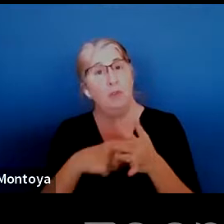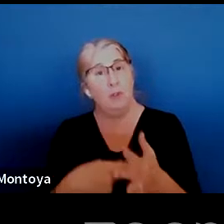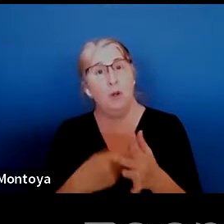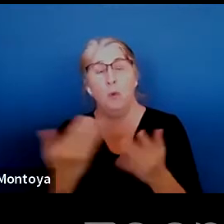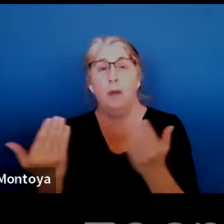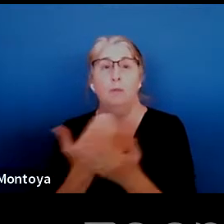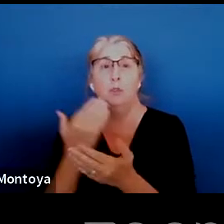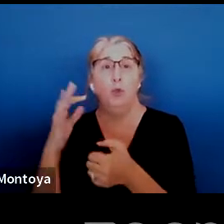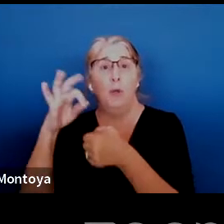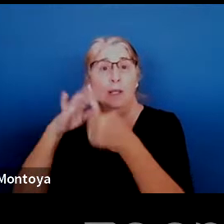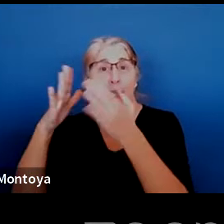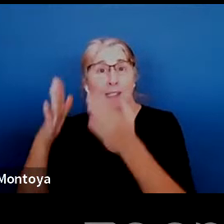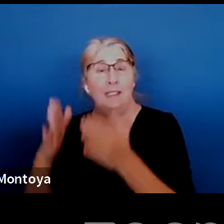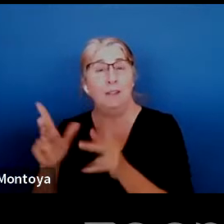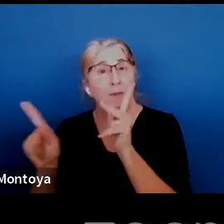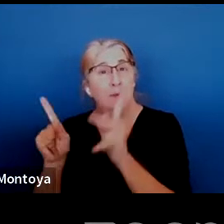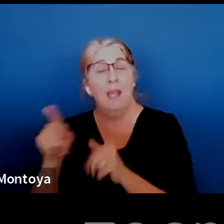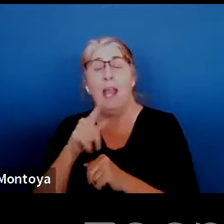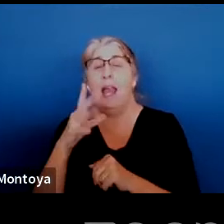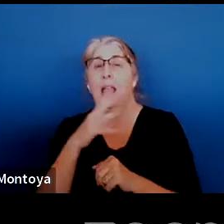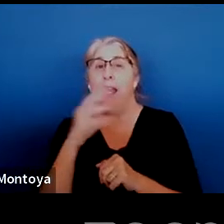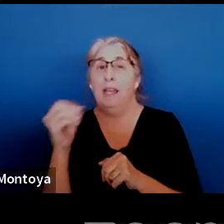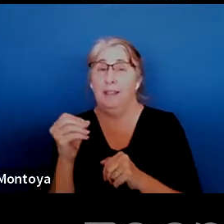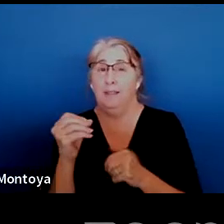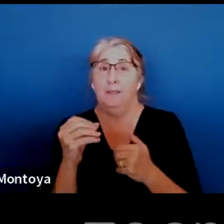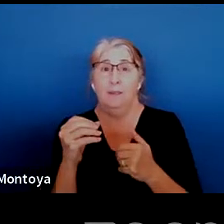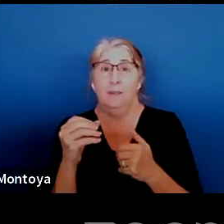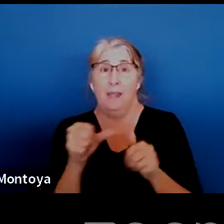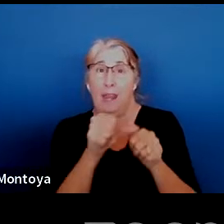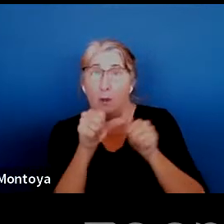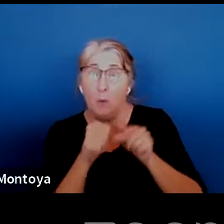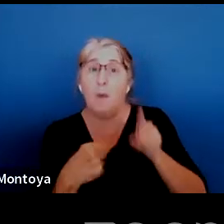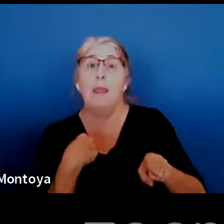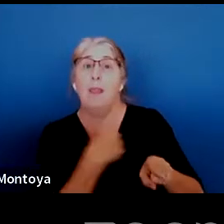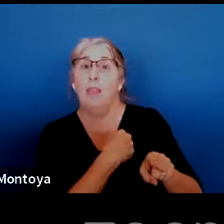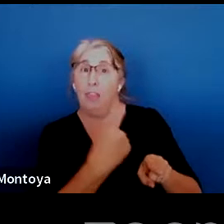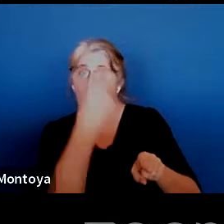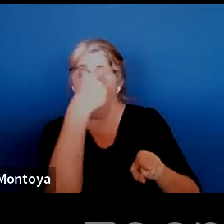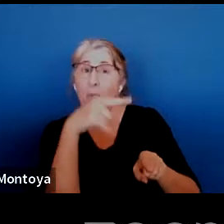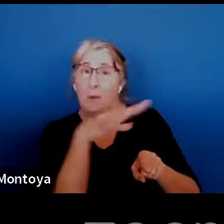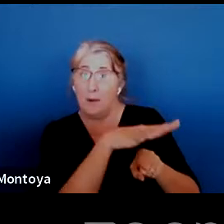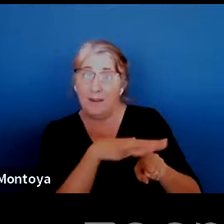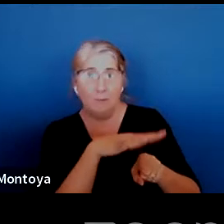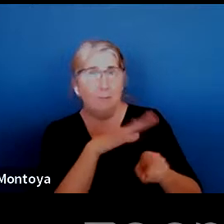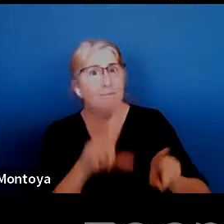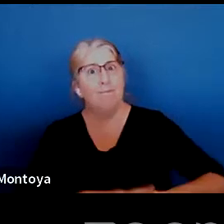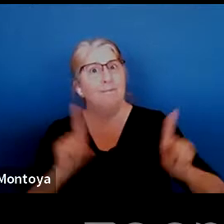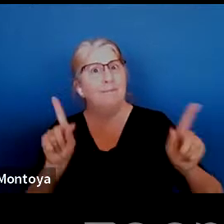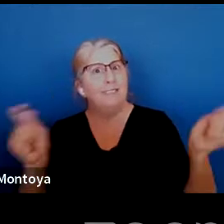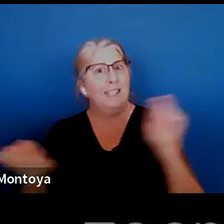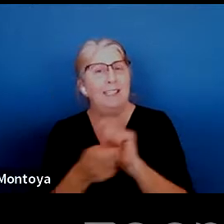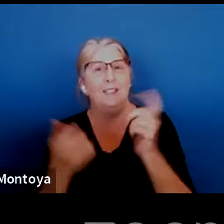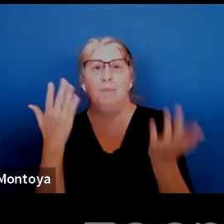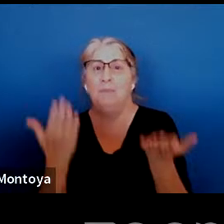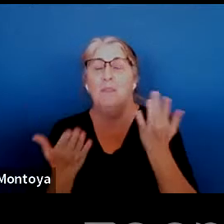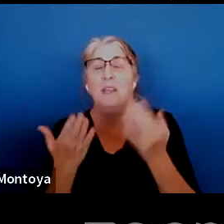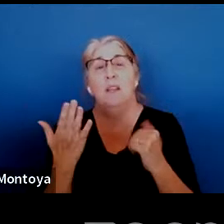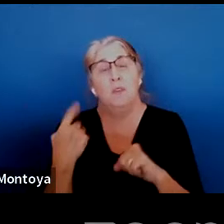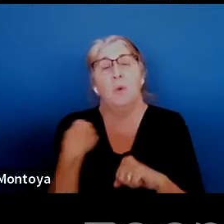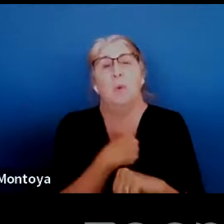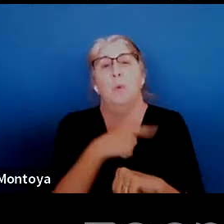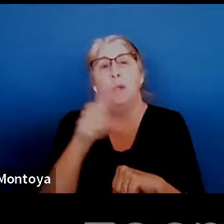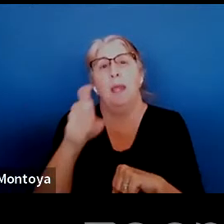in a lot of our districts that we traditionally thought were covered. So we have to